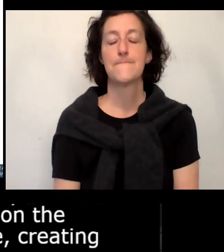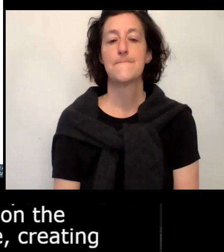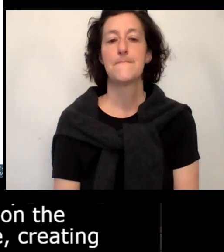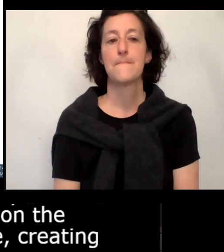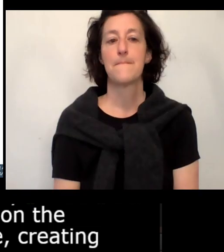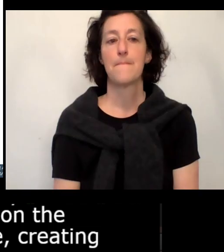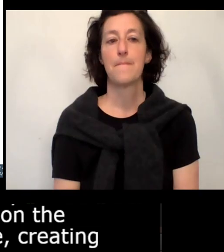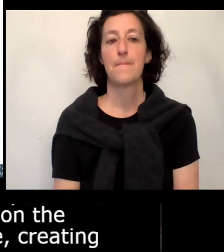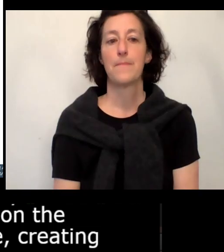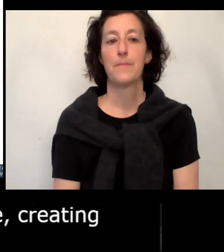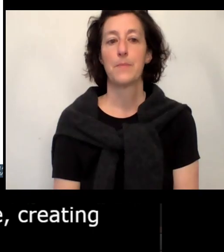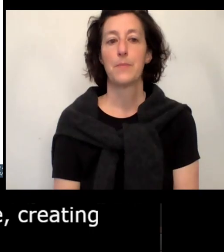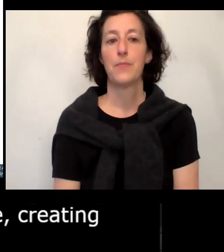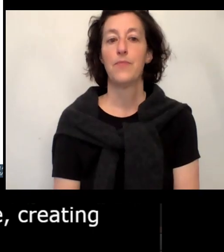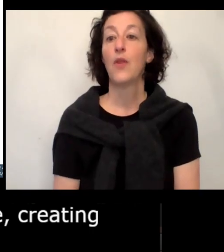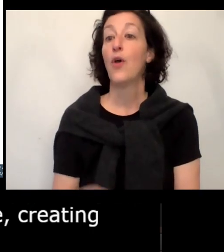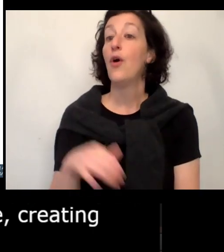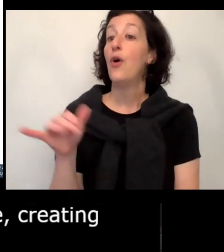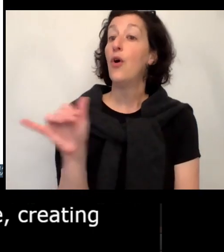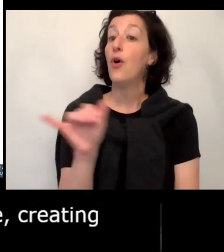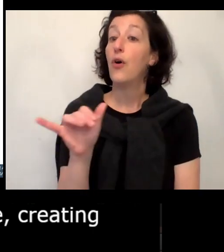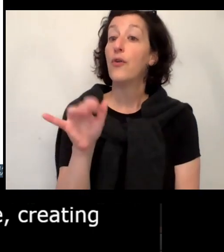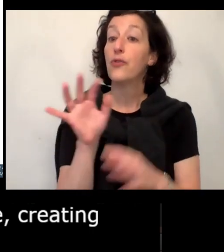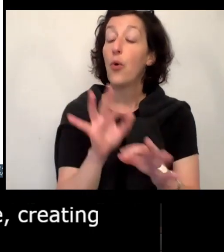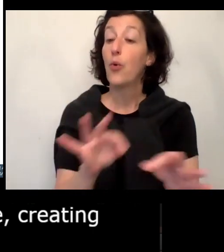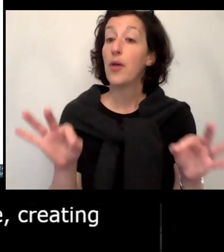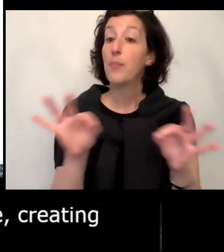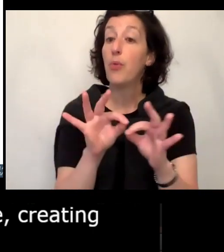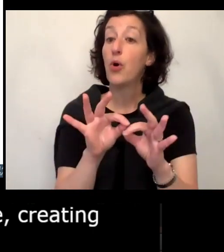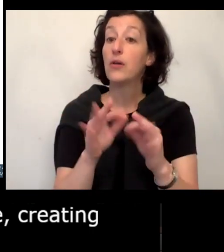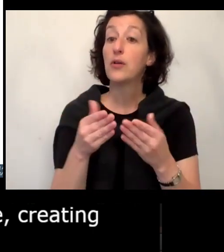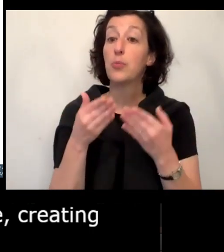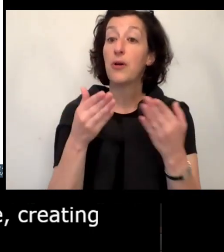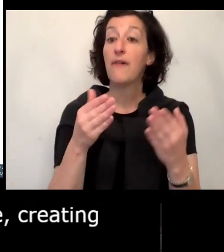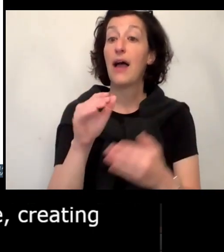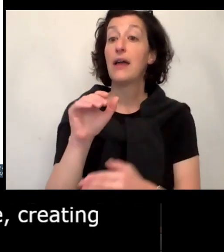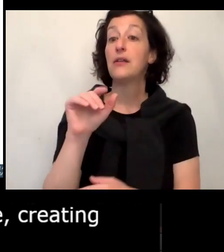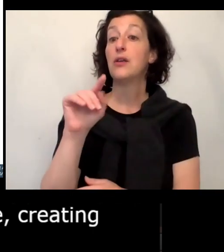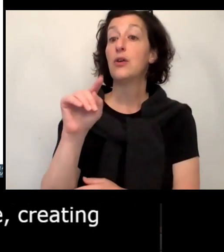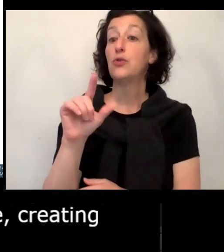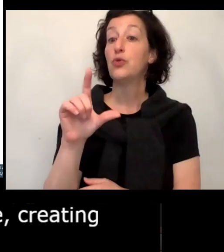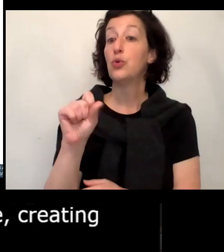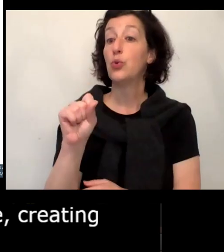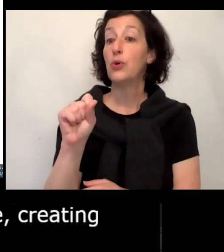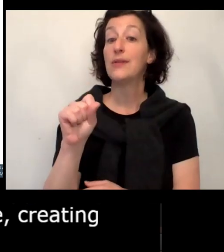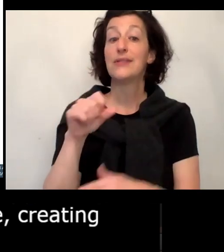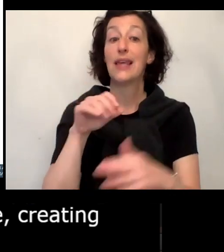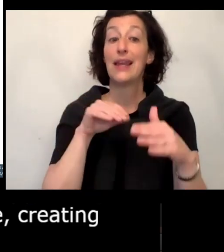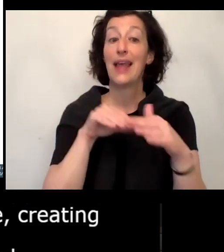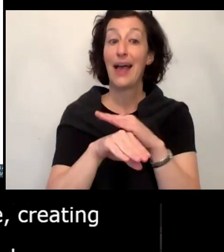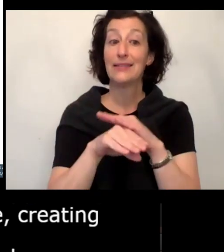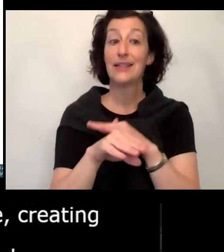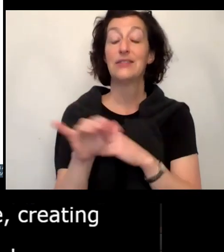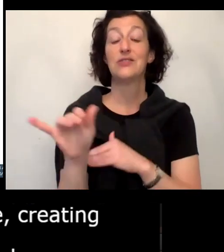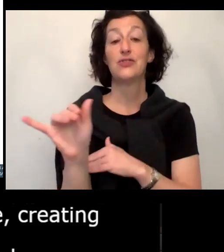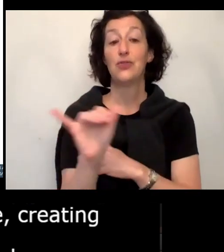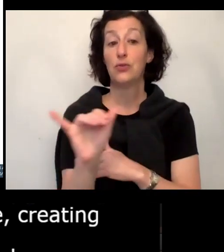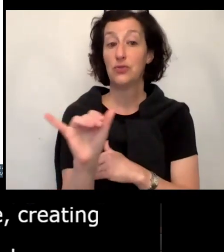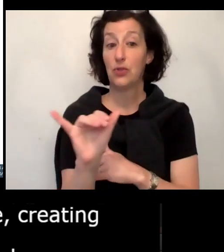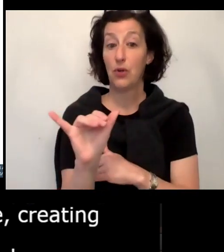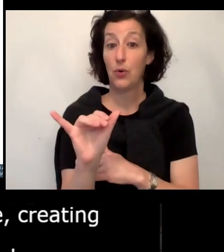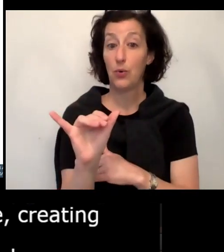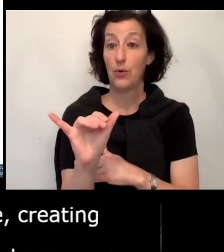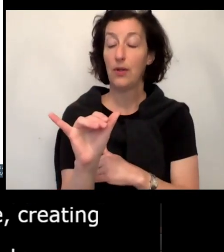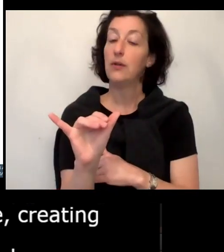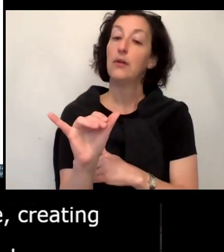the other important thing is to provide tools and access as well. And that includes